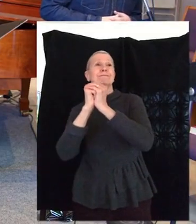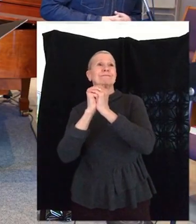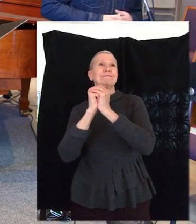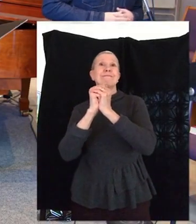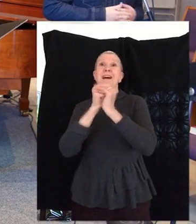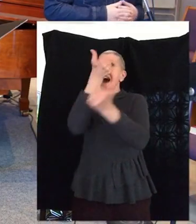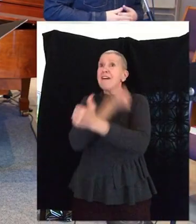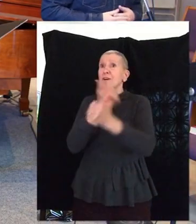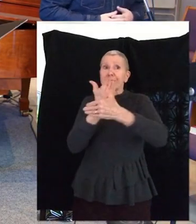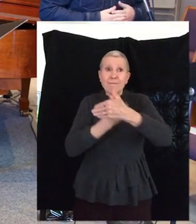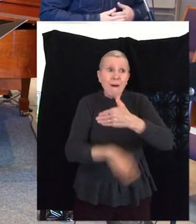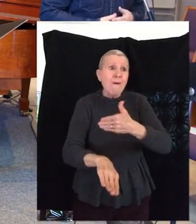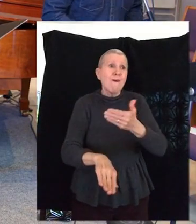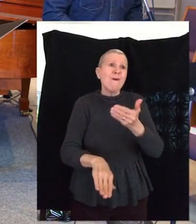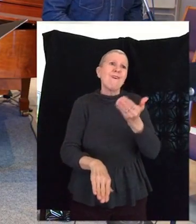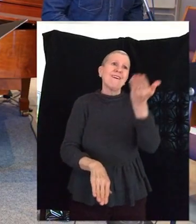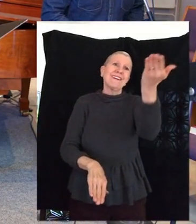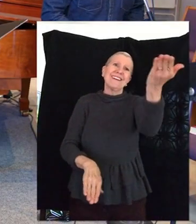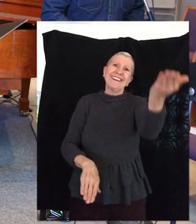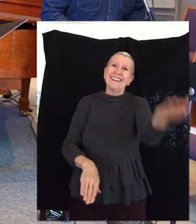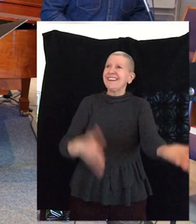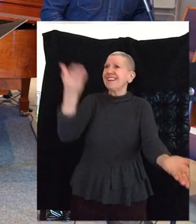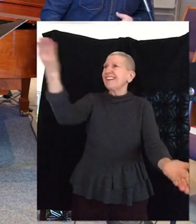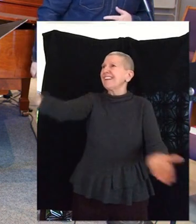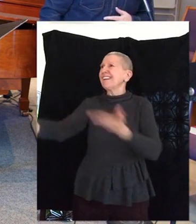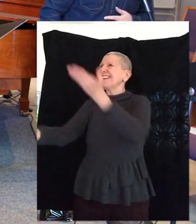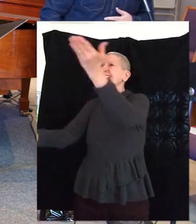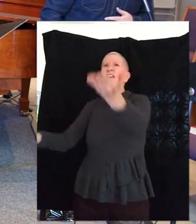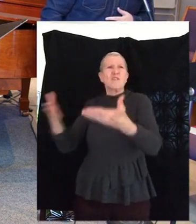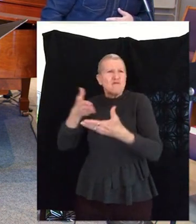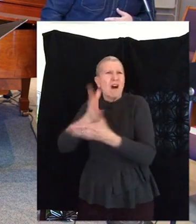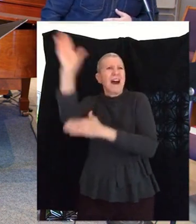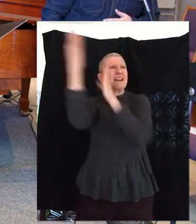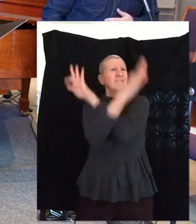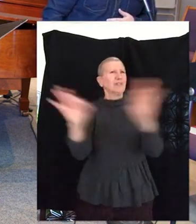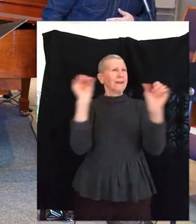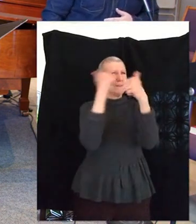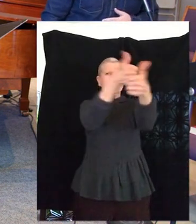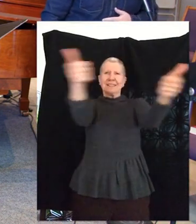everyone born, the right to be free.